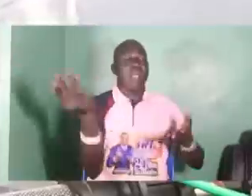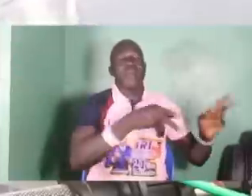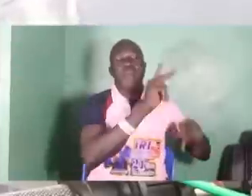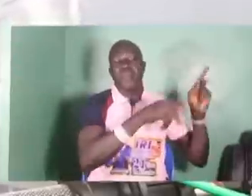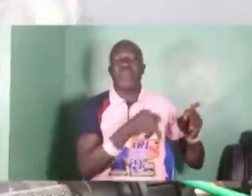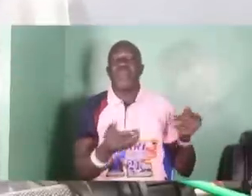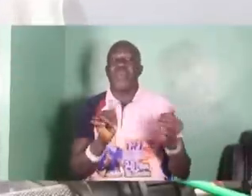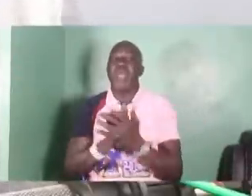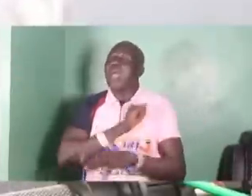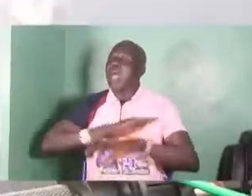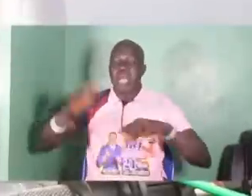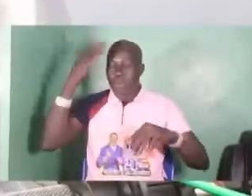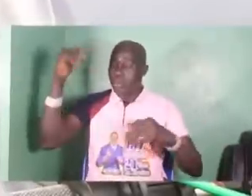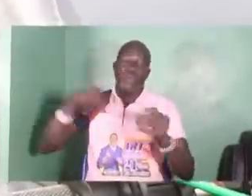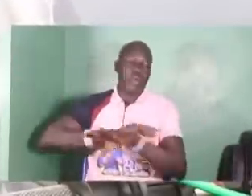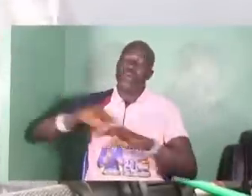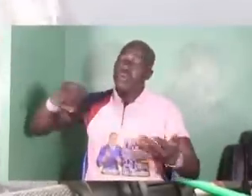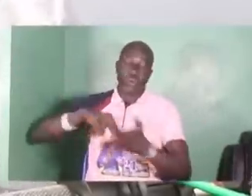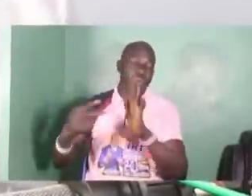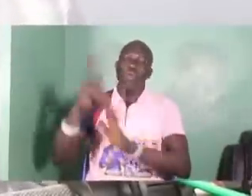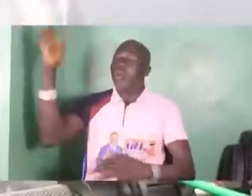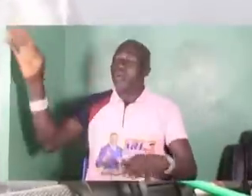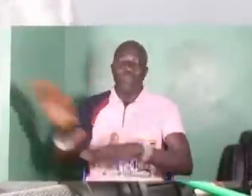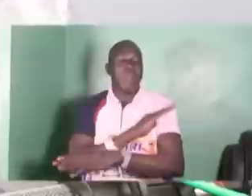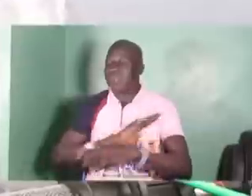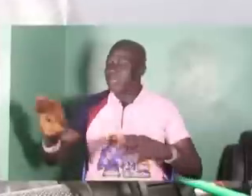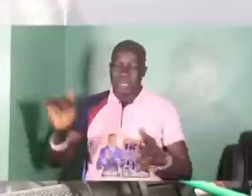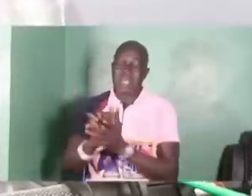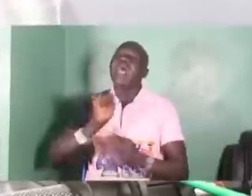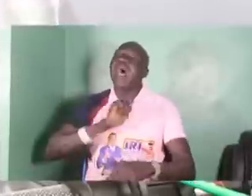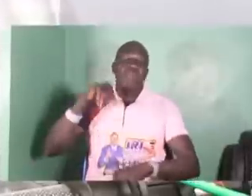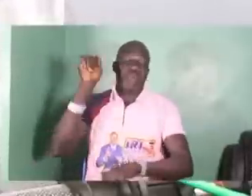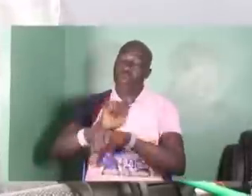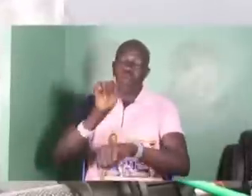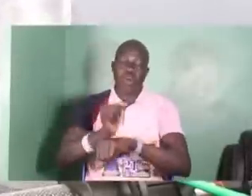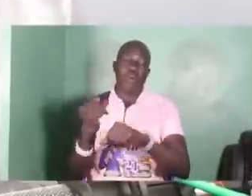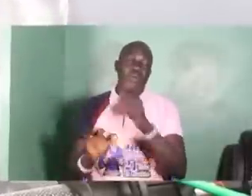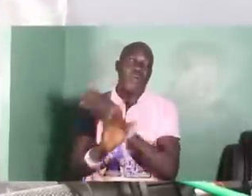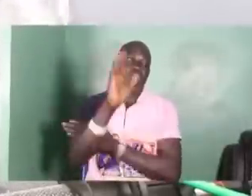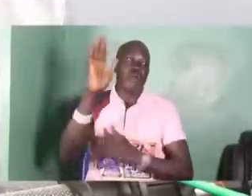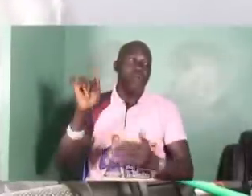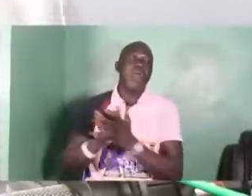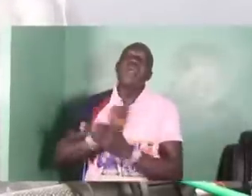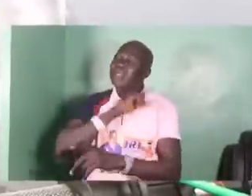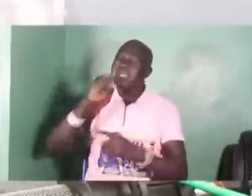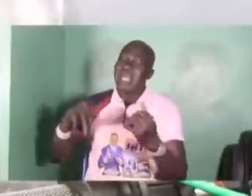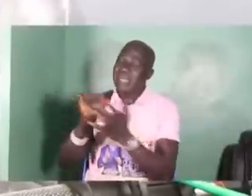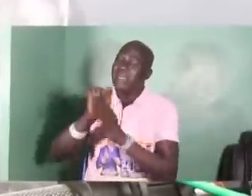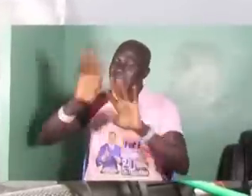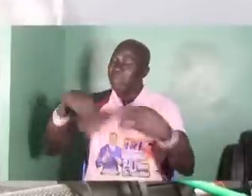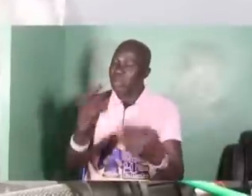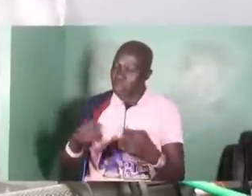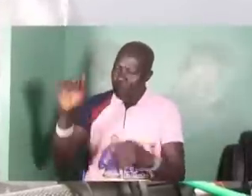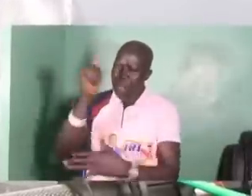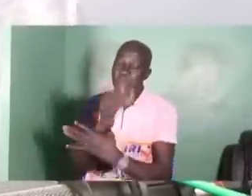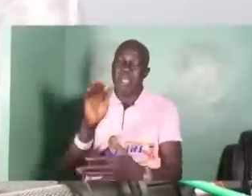Offending. It's free. Lati ore meji. From ore meji. To the church. To church. Egbo me sa. Emi ma kede o. No gbe ni ban gba. We saw that. Ori